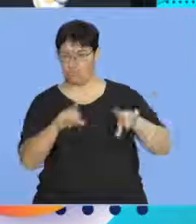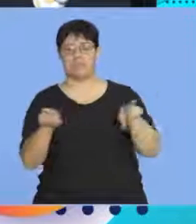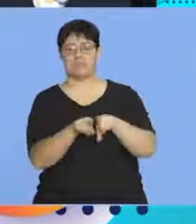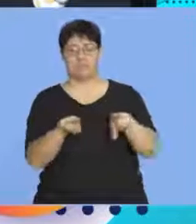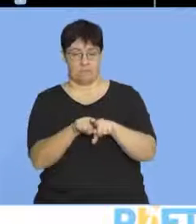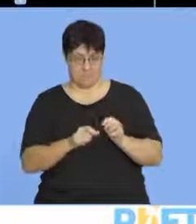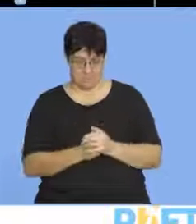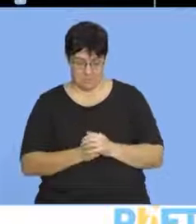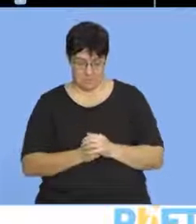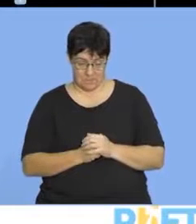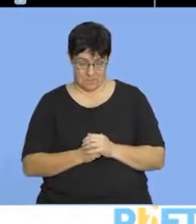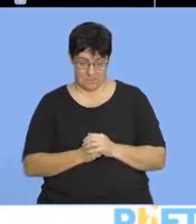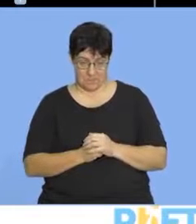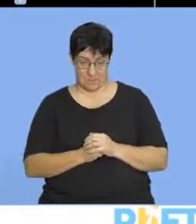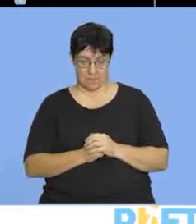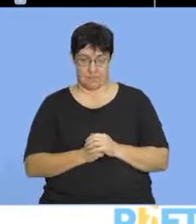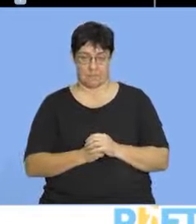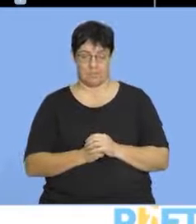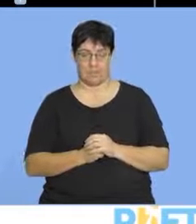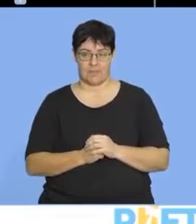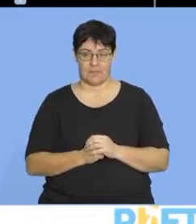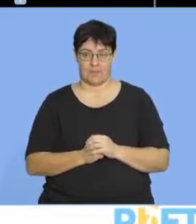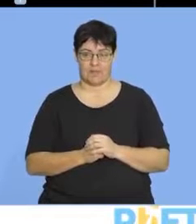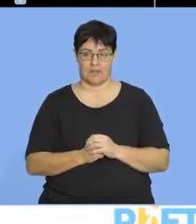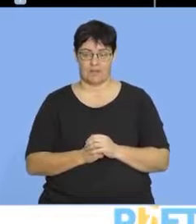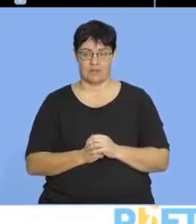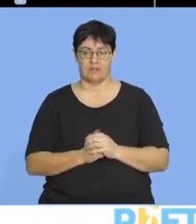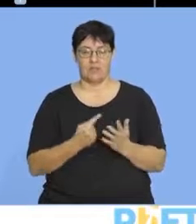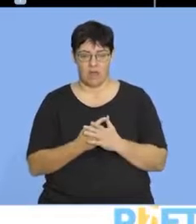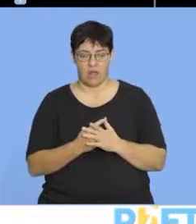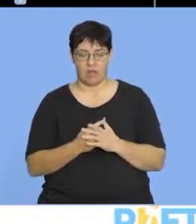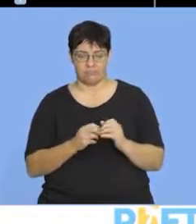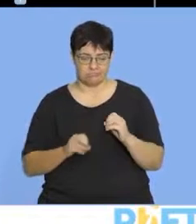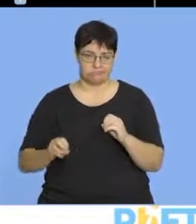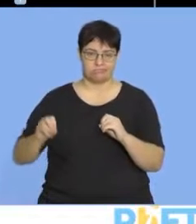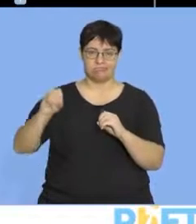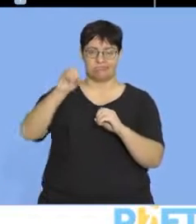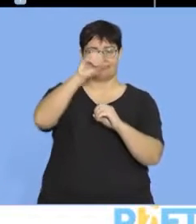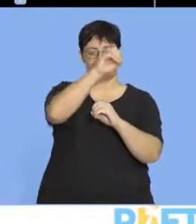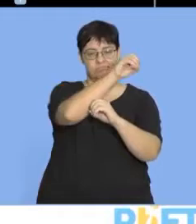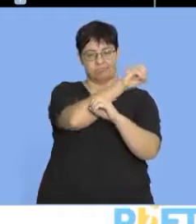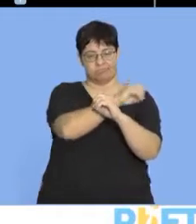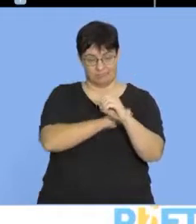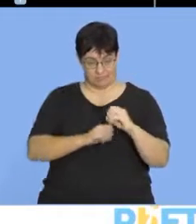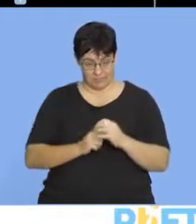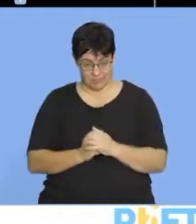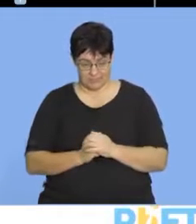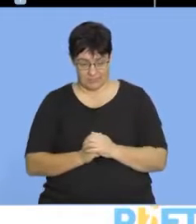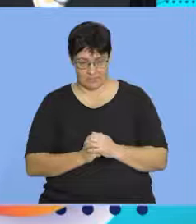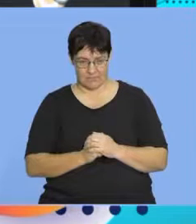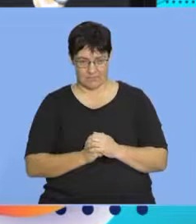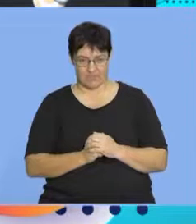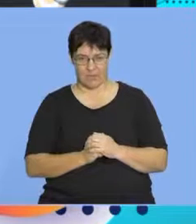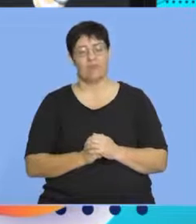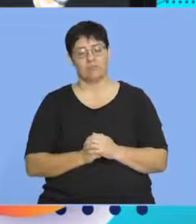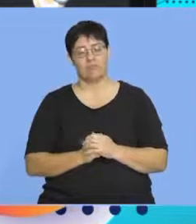attraction. And I'm going to show you, as it goes round, the path that the Earth travels. So let's let